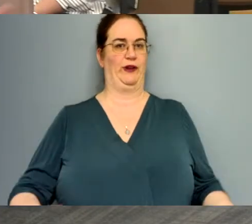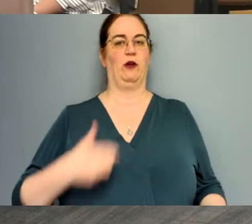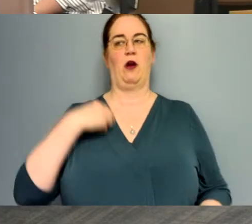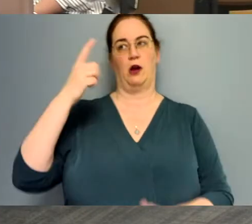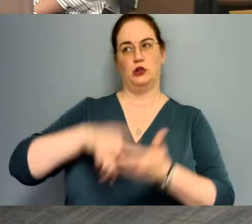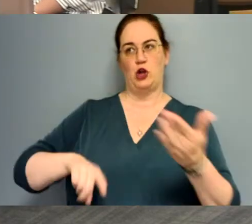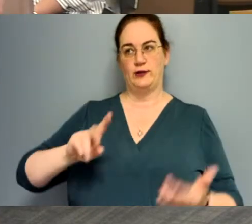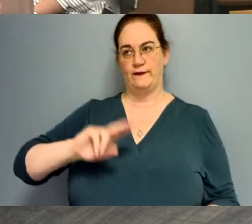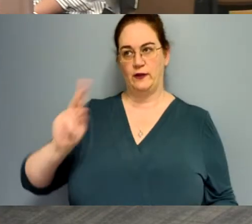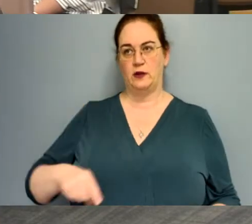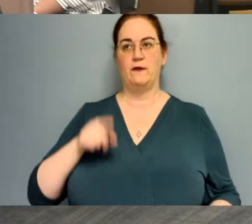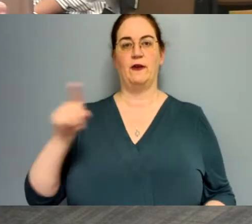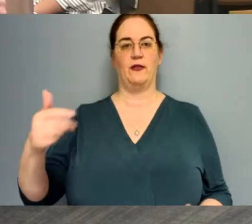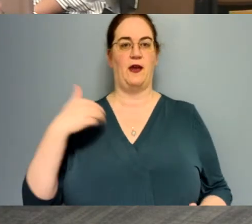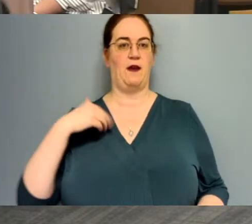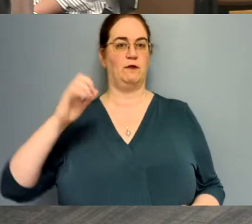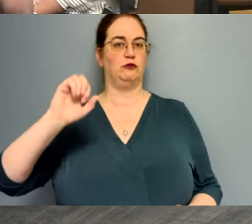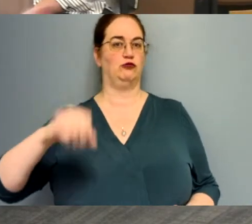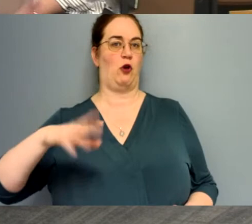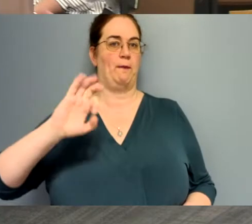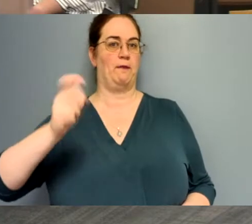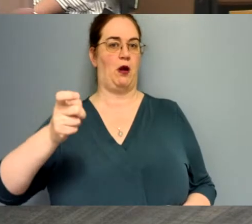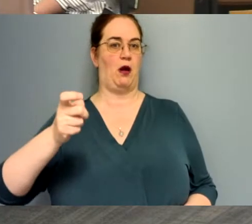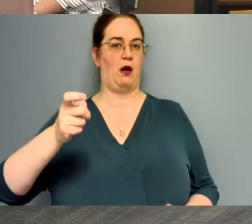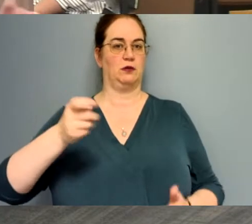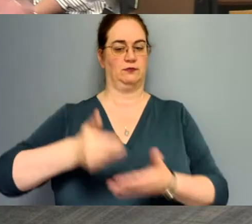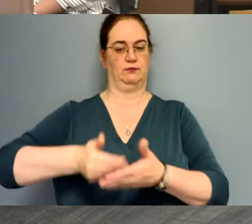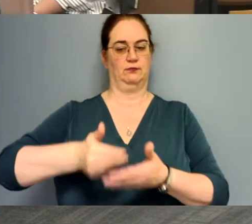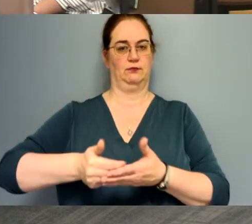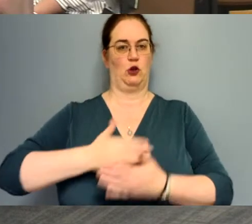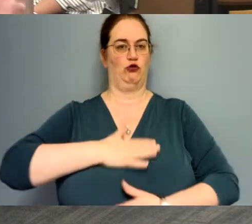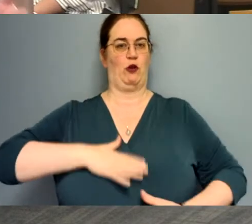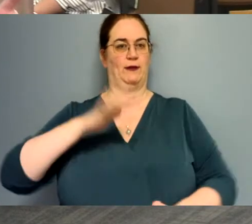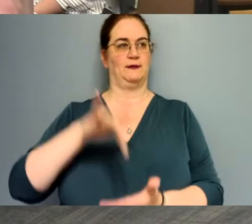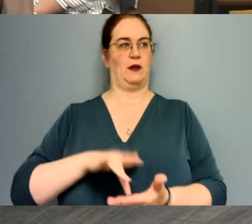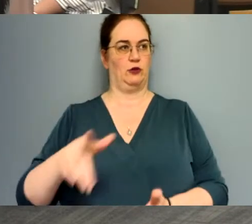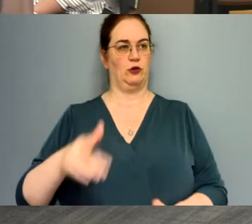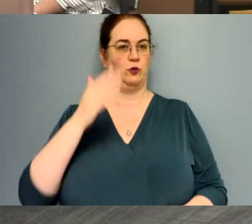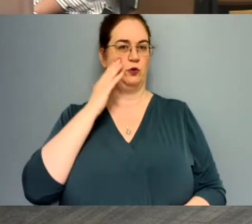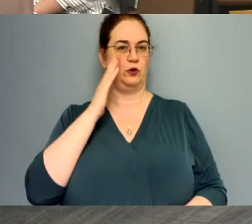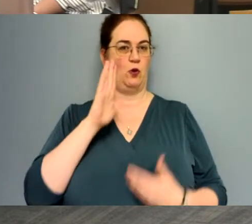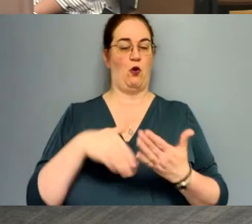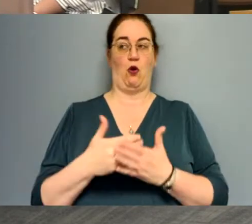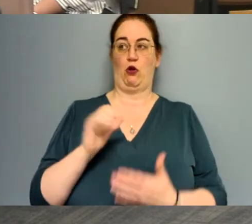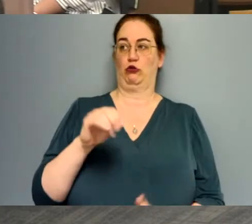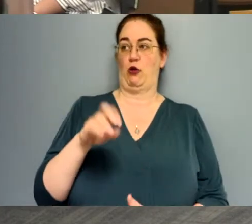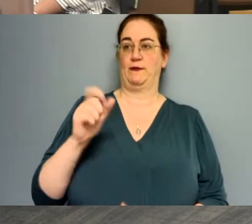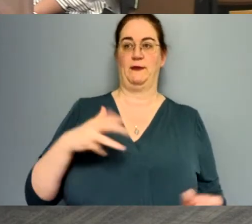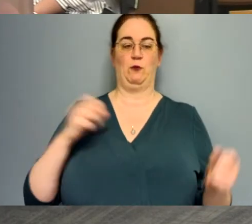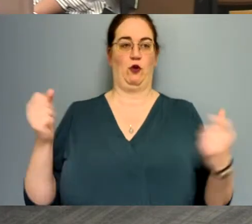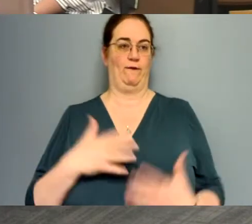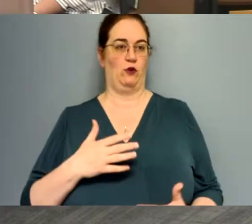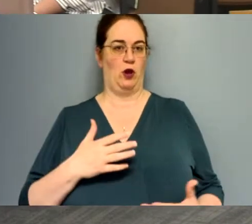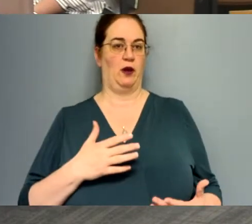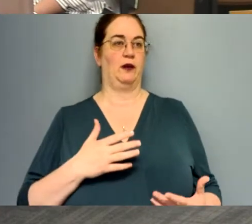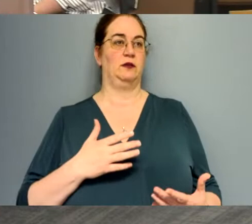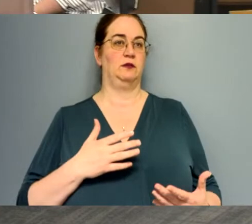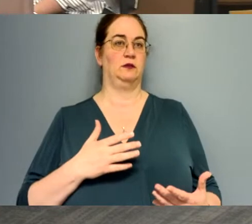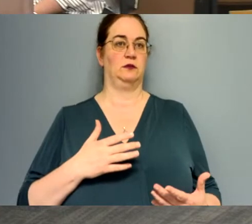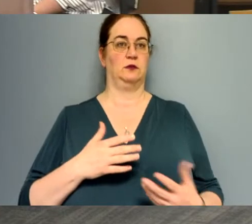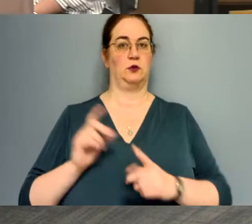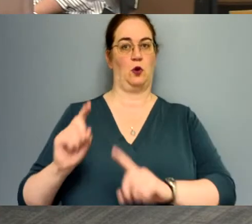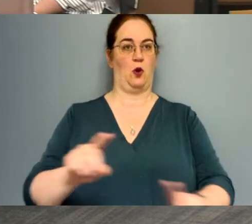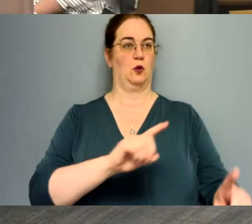Philadelphia, they have a drop box outside a recreation center. We know all the crimes people are afraid to go to a lot of